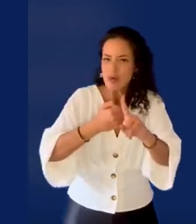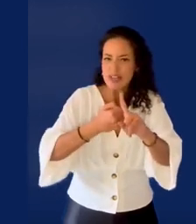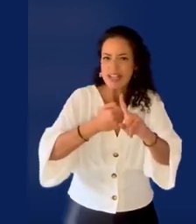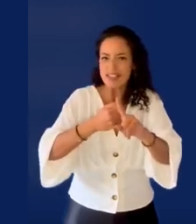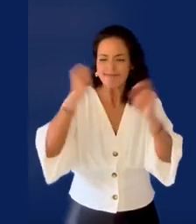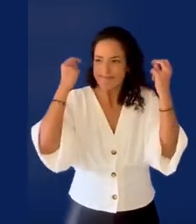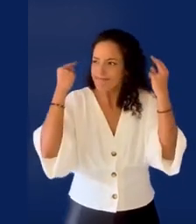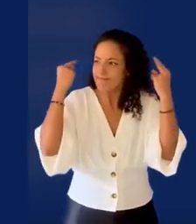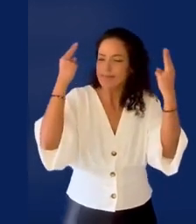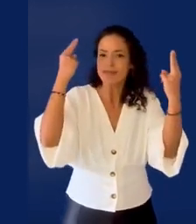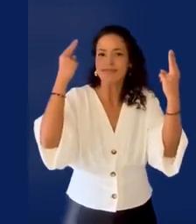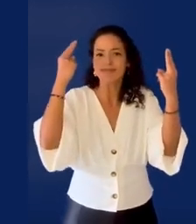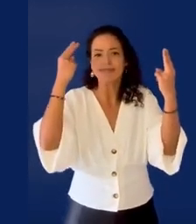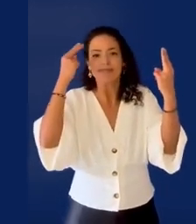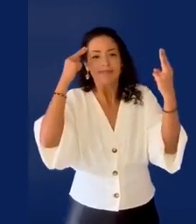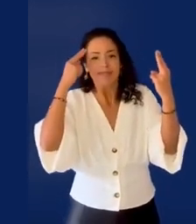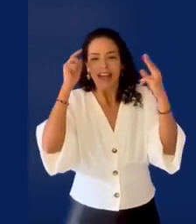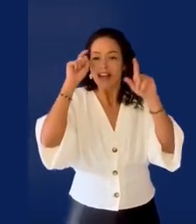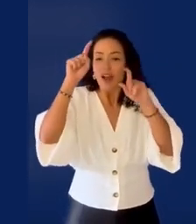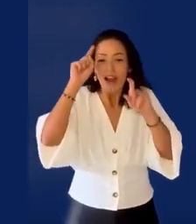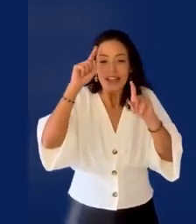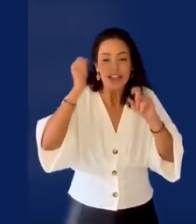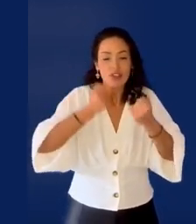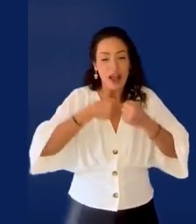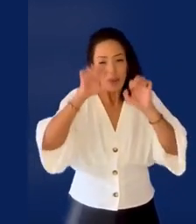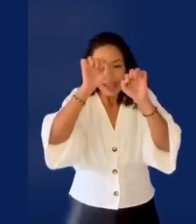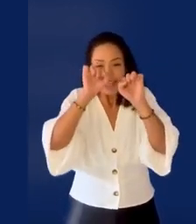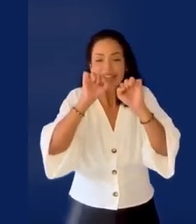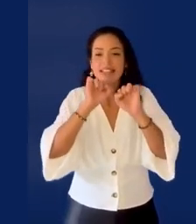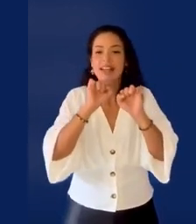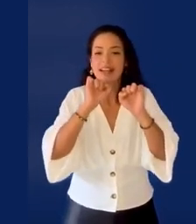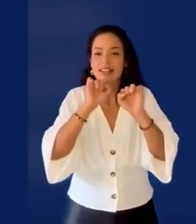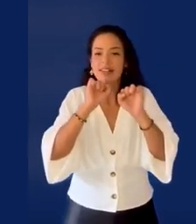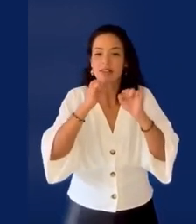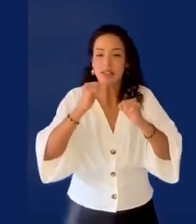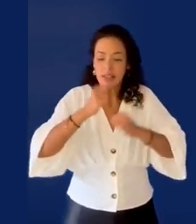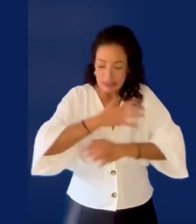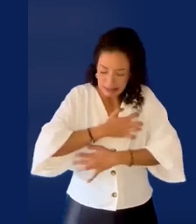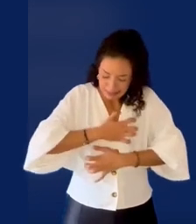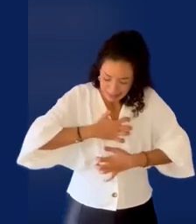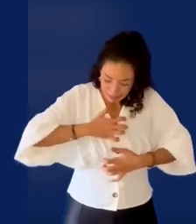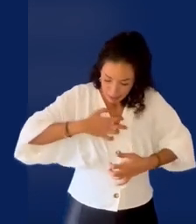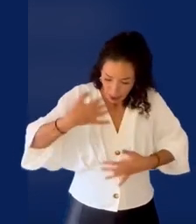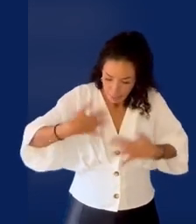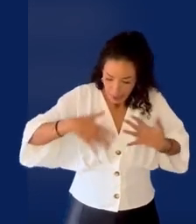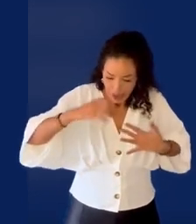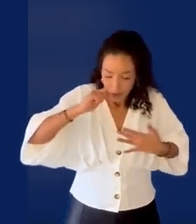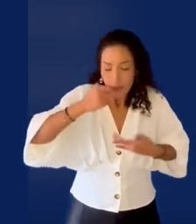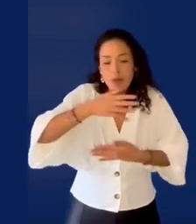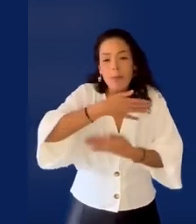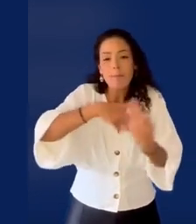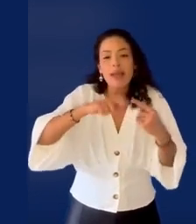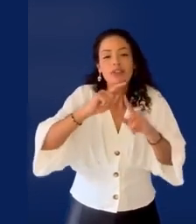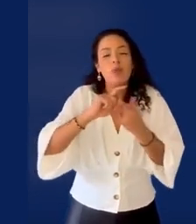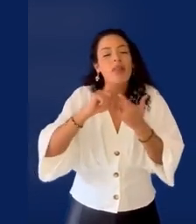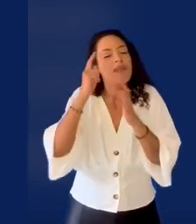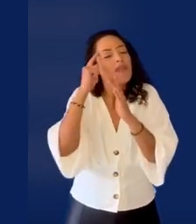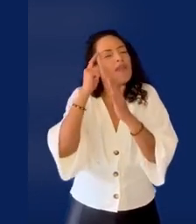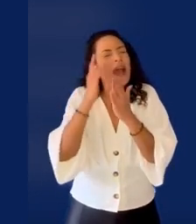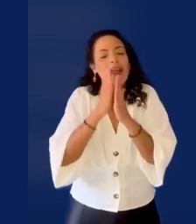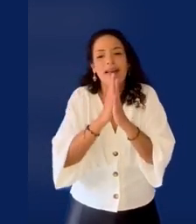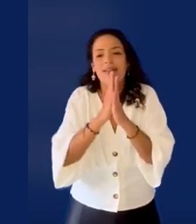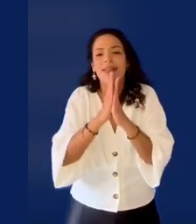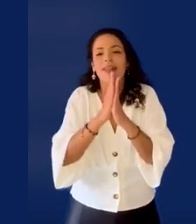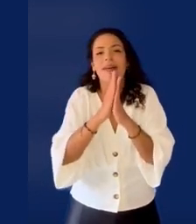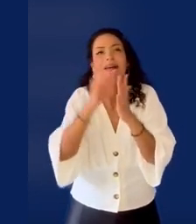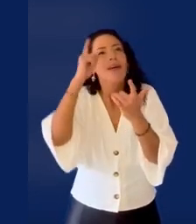our ideas and insights and shimmer with our cautious dreams. Despair and pain will be mixed with faith and hope, etched onto the walls for all to